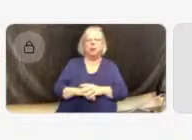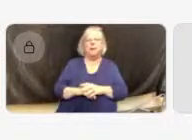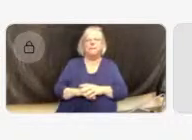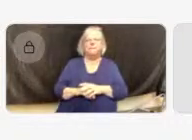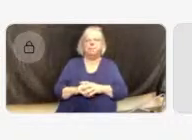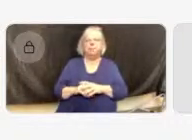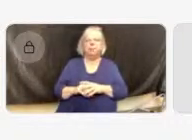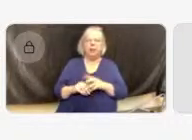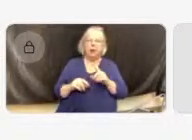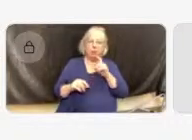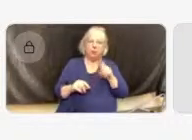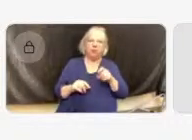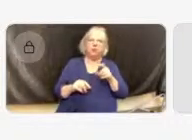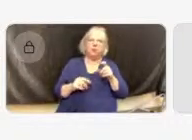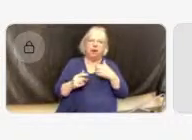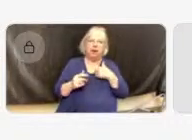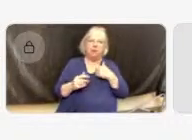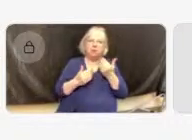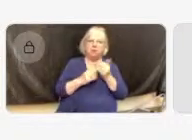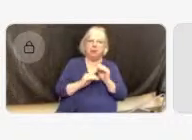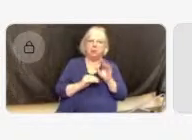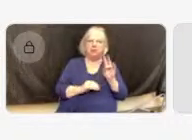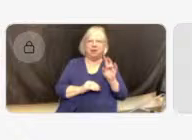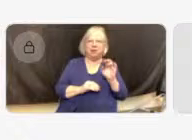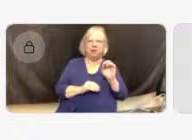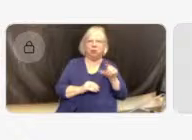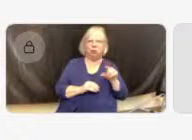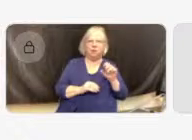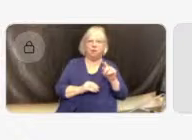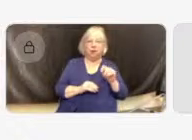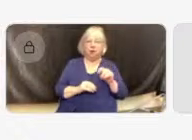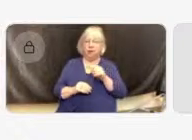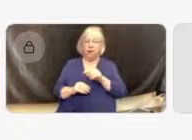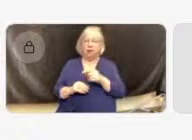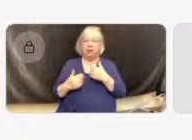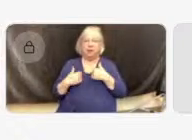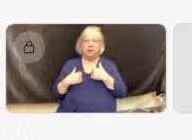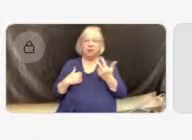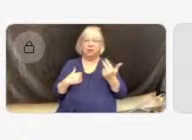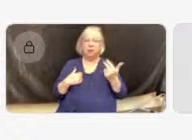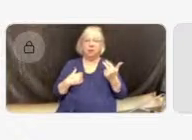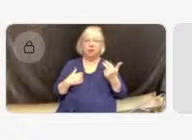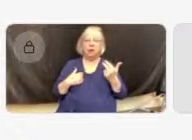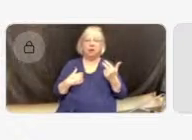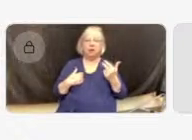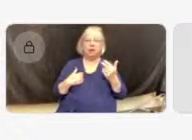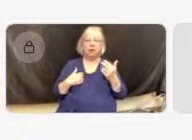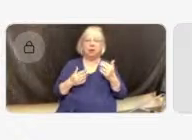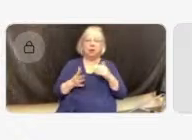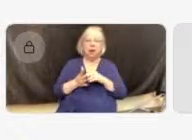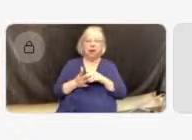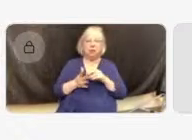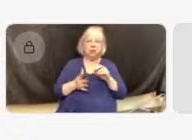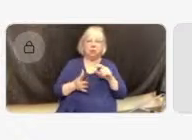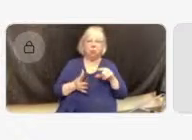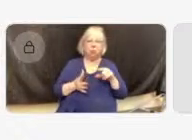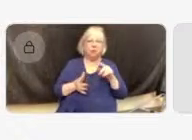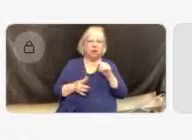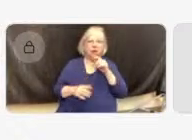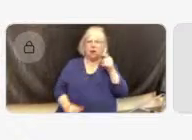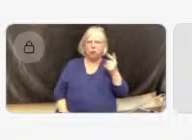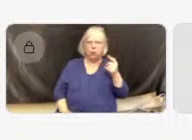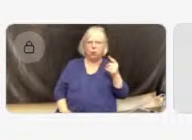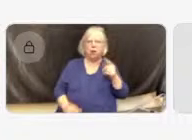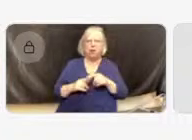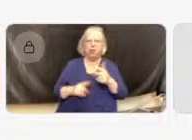a minimum of 7,000 square feet. This one has 13,000 square feet. Not 21,